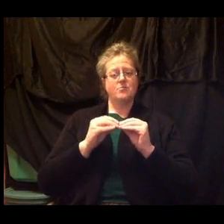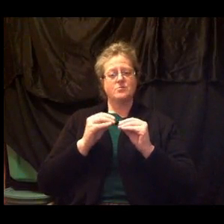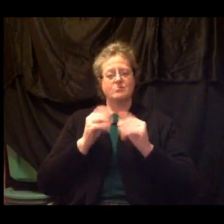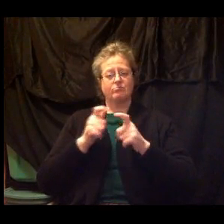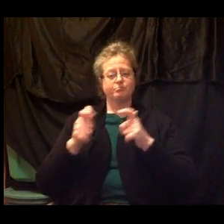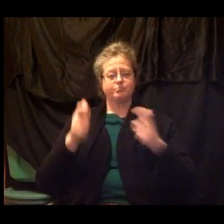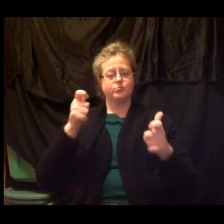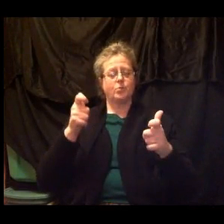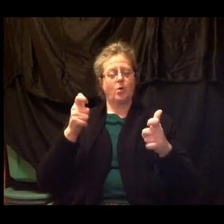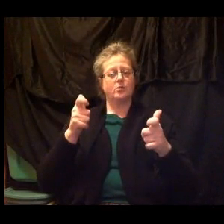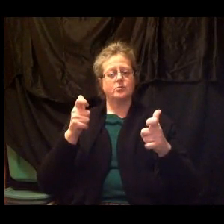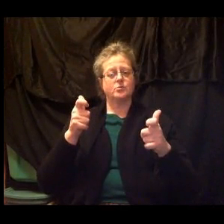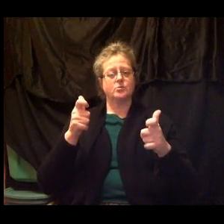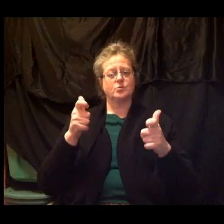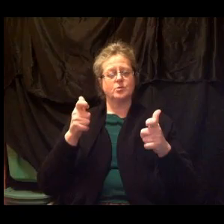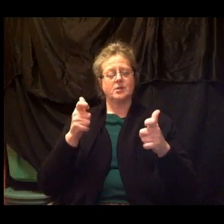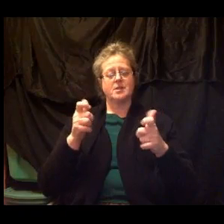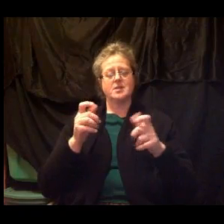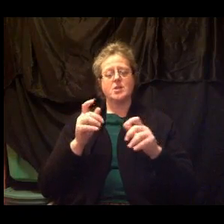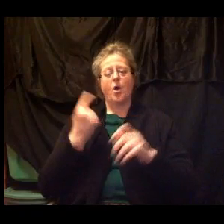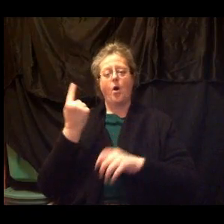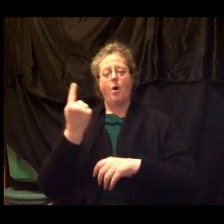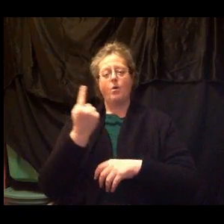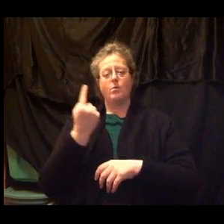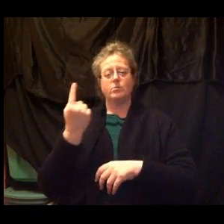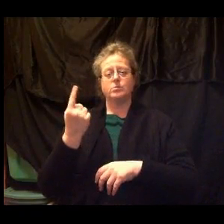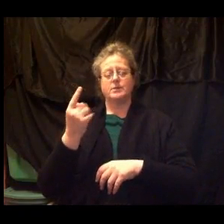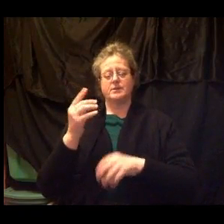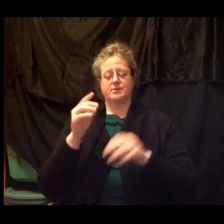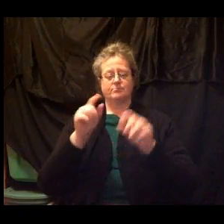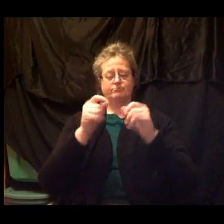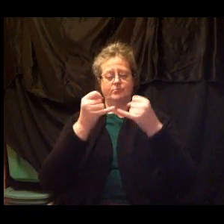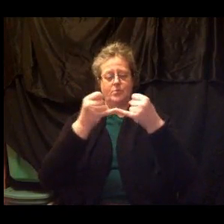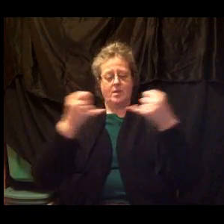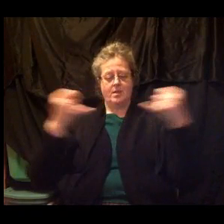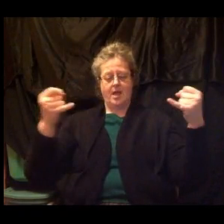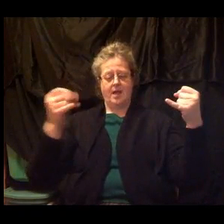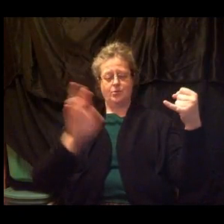The smaller of the two is always to the left on the number line.